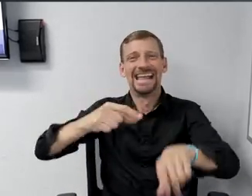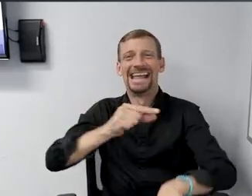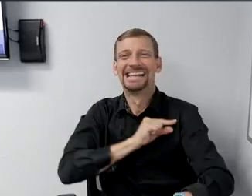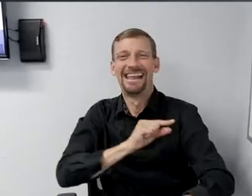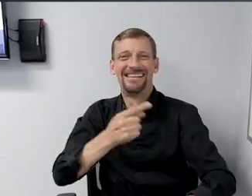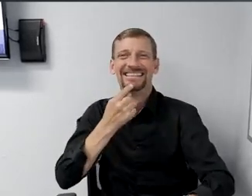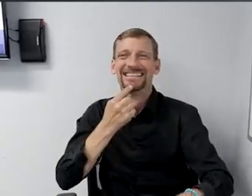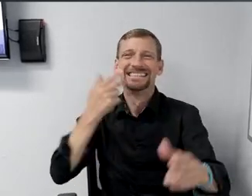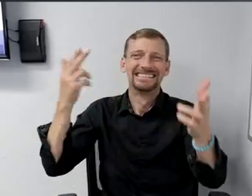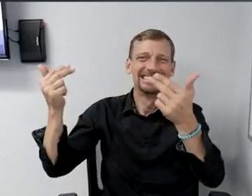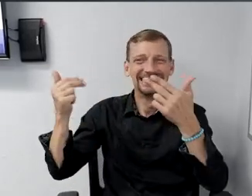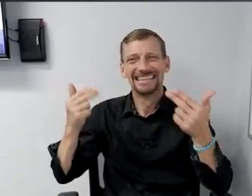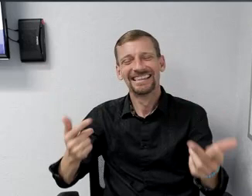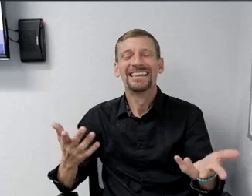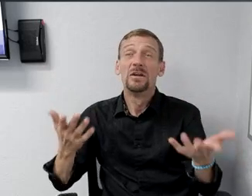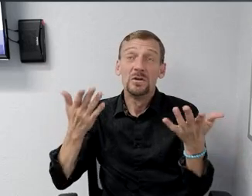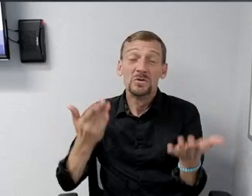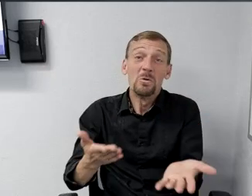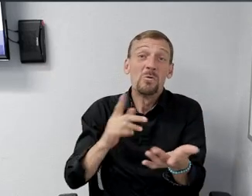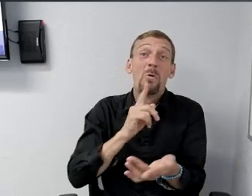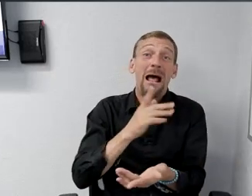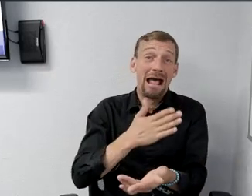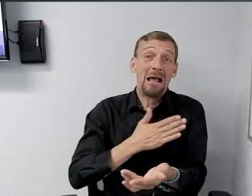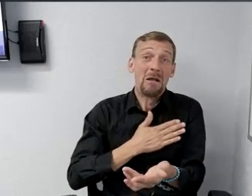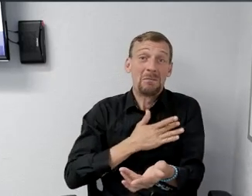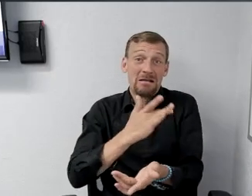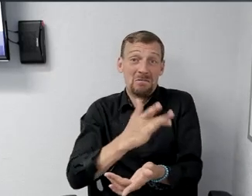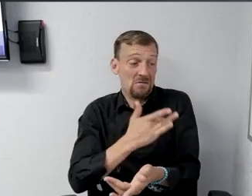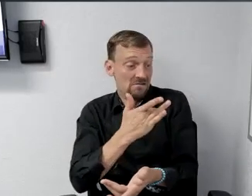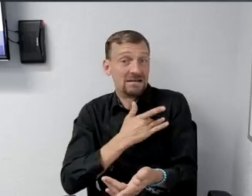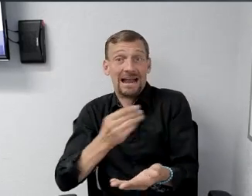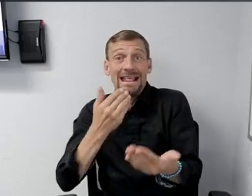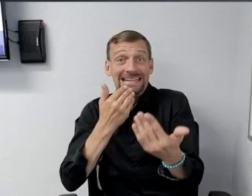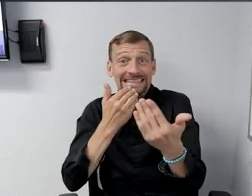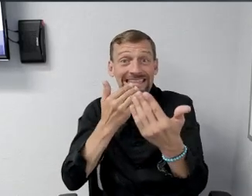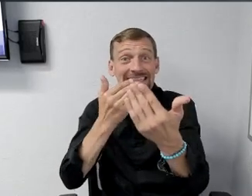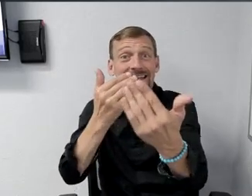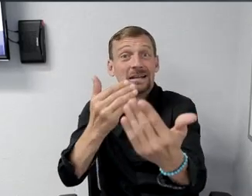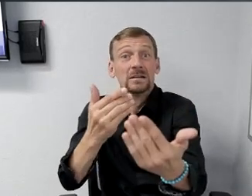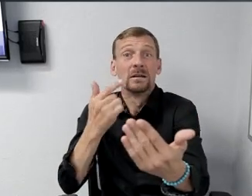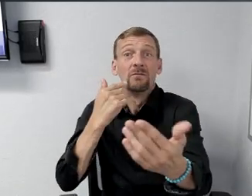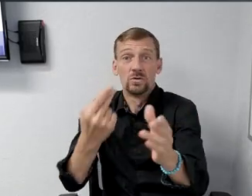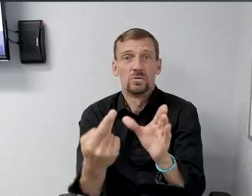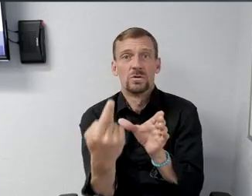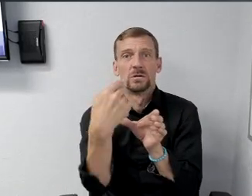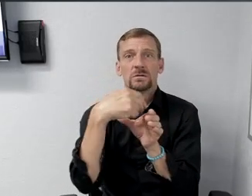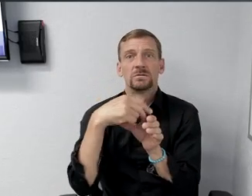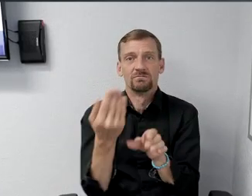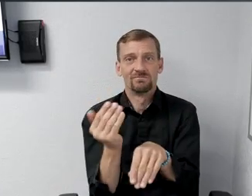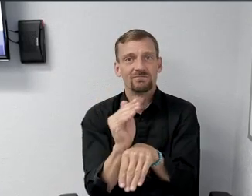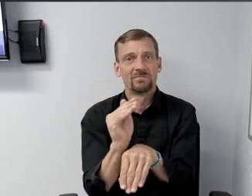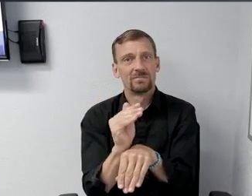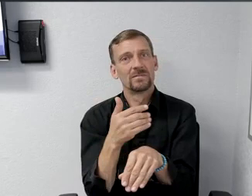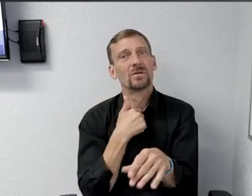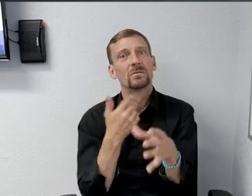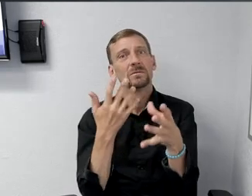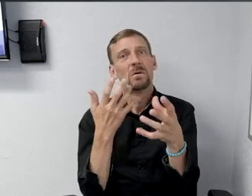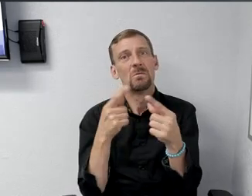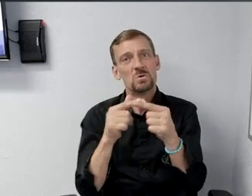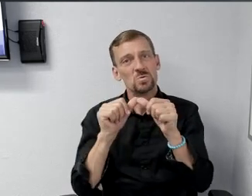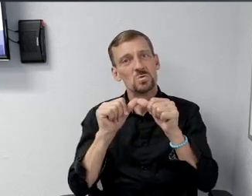So yeah, again, just my great appreciation and thanks to all of you for joining us tonight and just